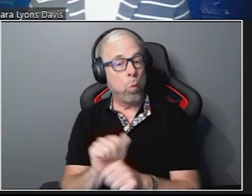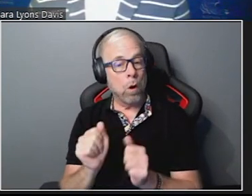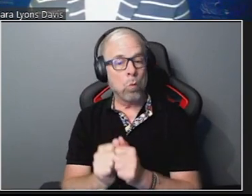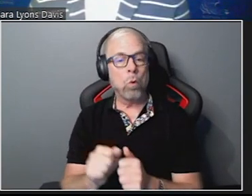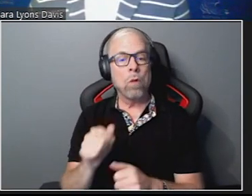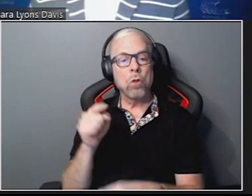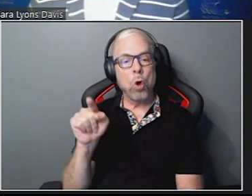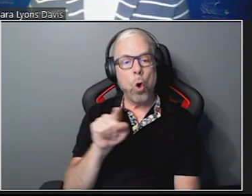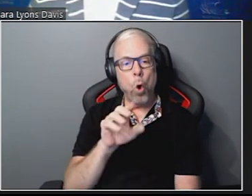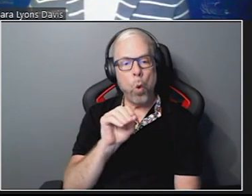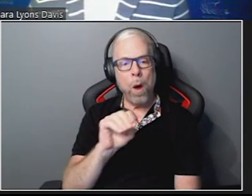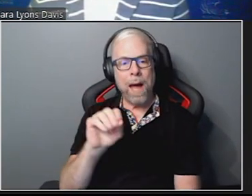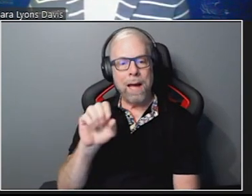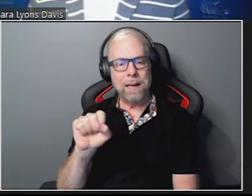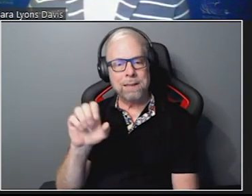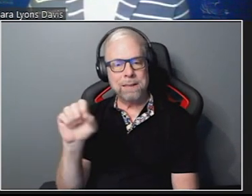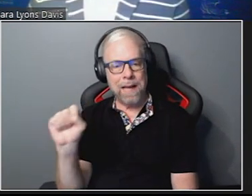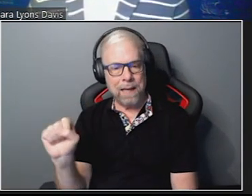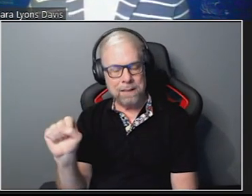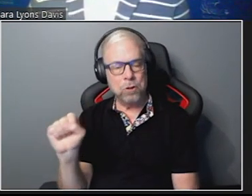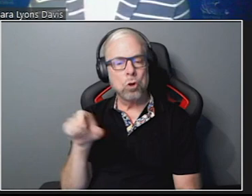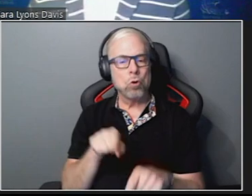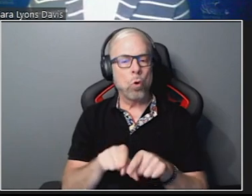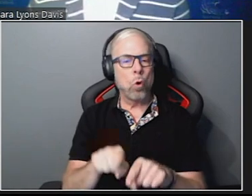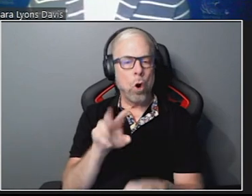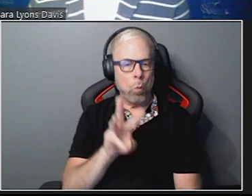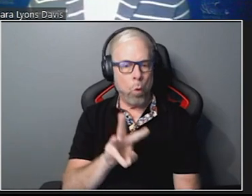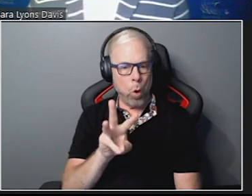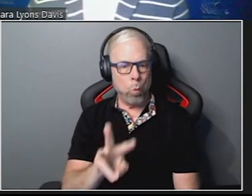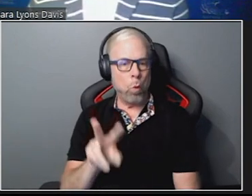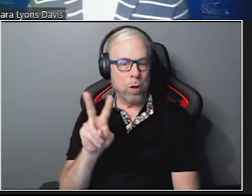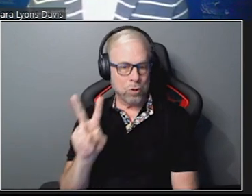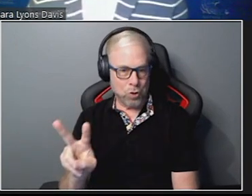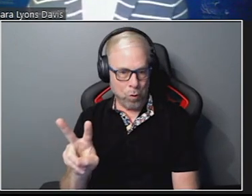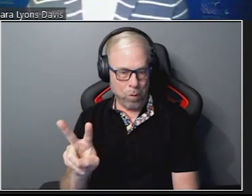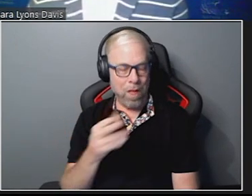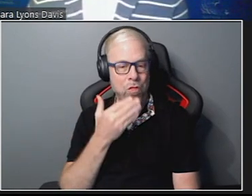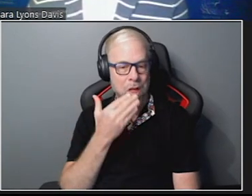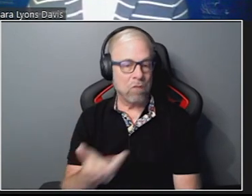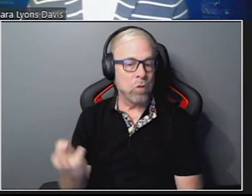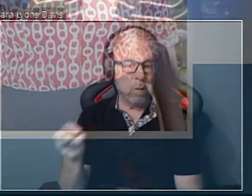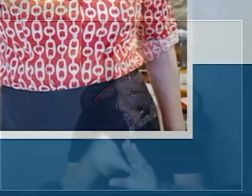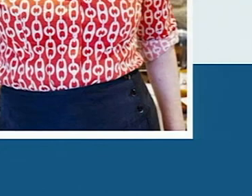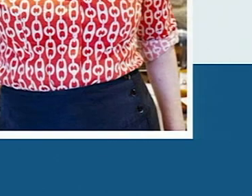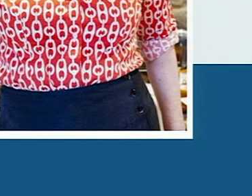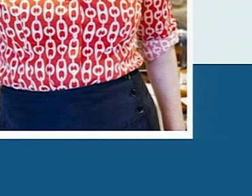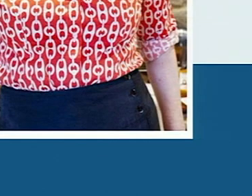OSS, during World War II. Thank you so much for participating in our program today.